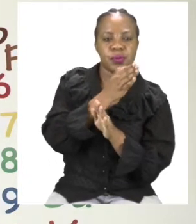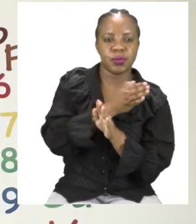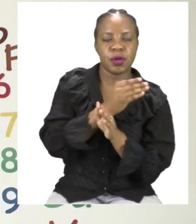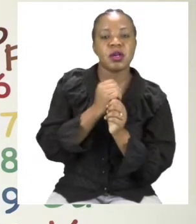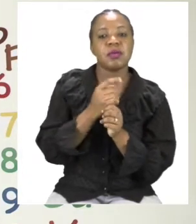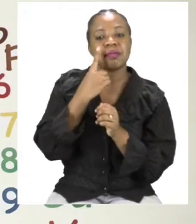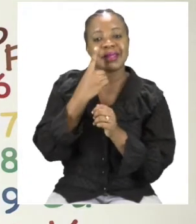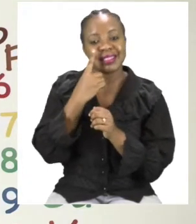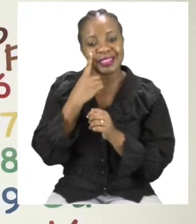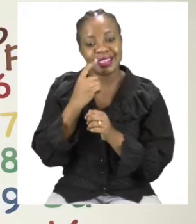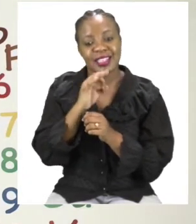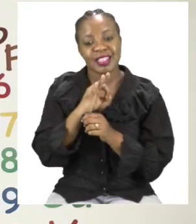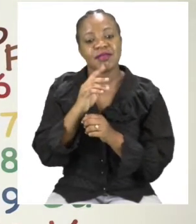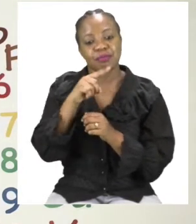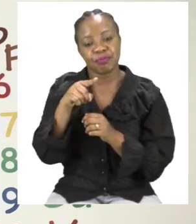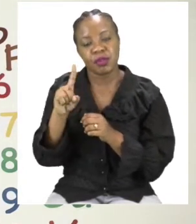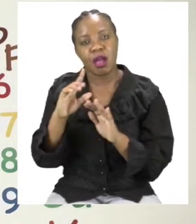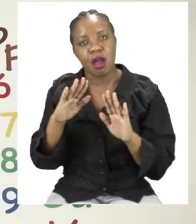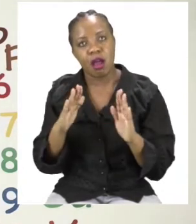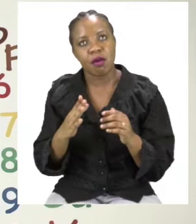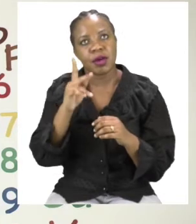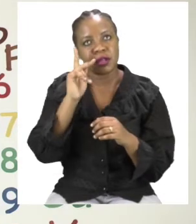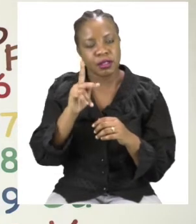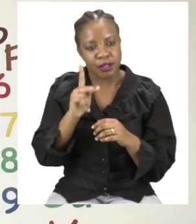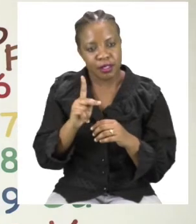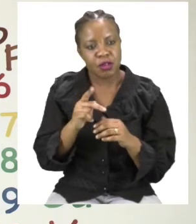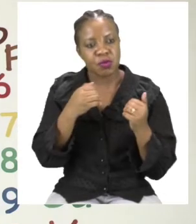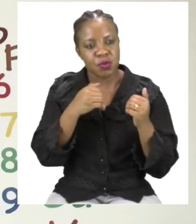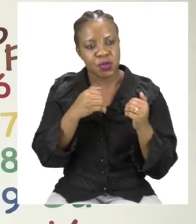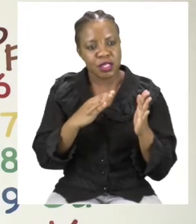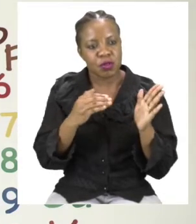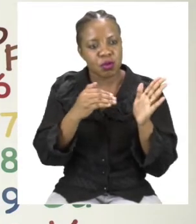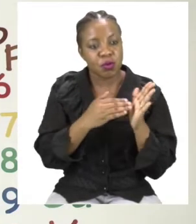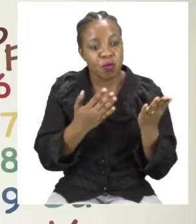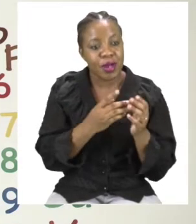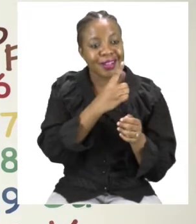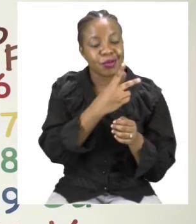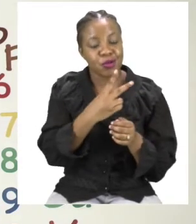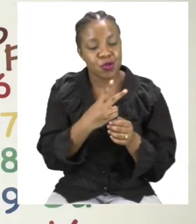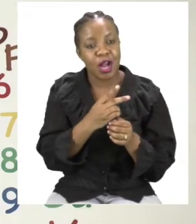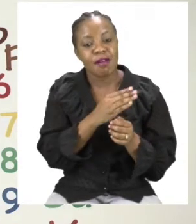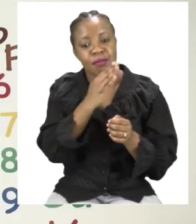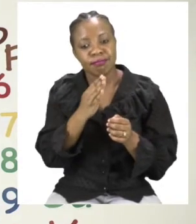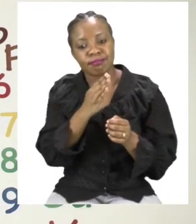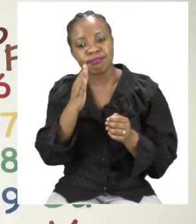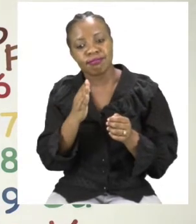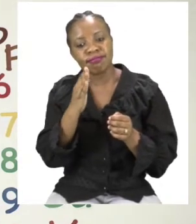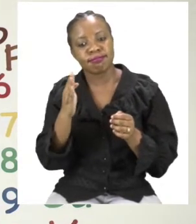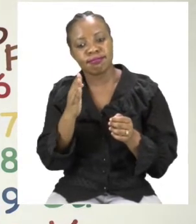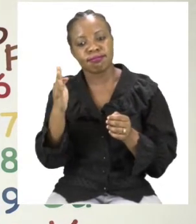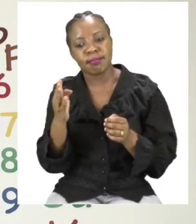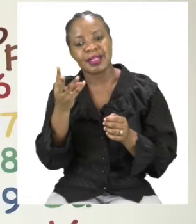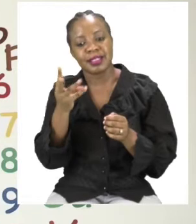are going to do that. So we're going to check by starting at 12 and moving on to the next number, counting